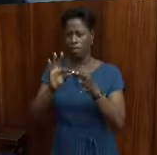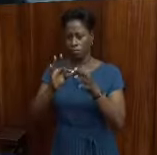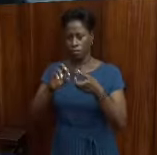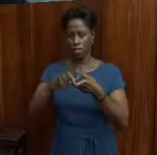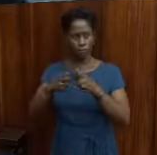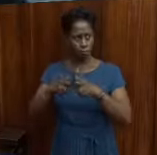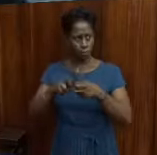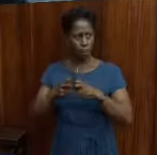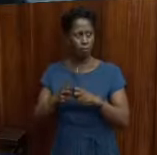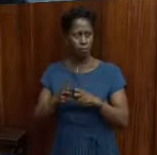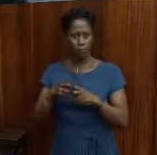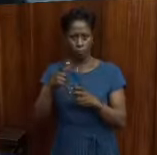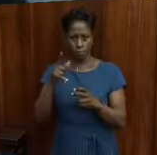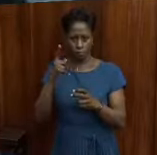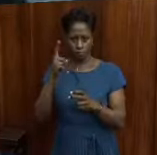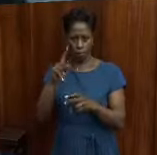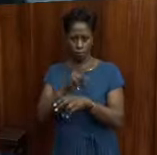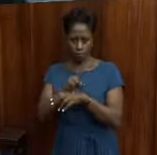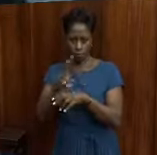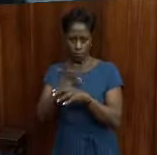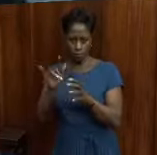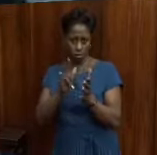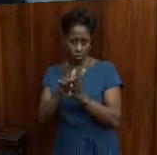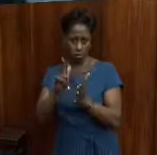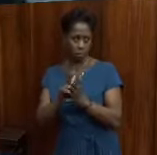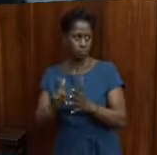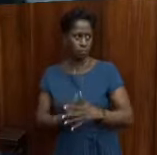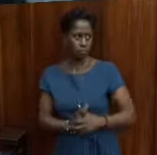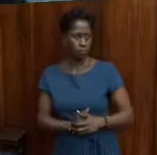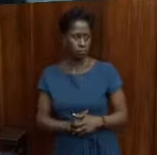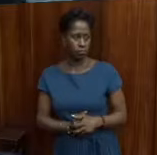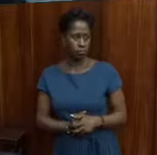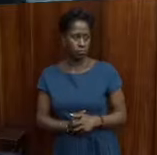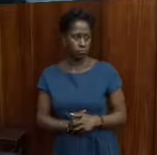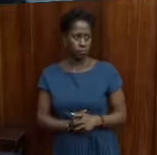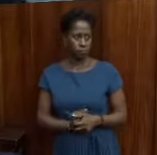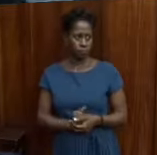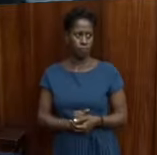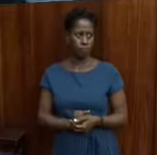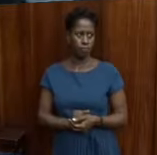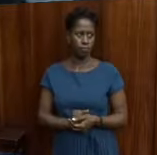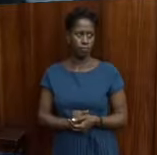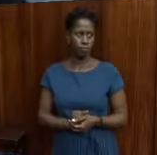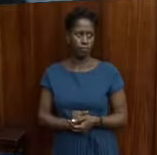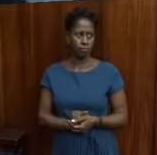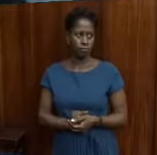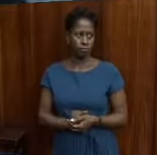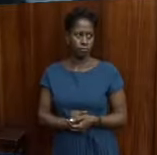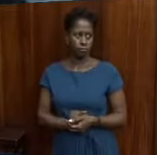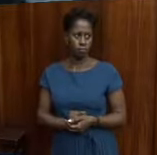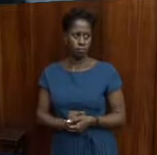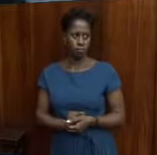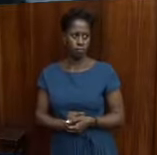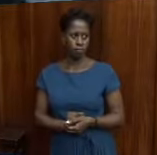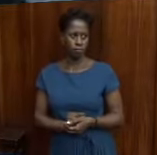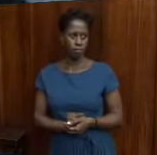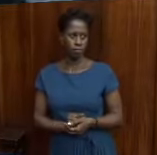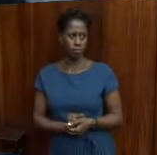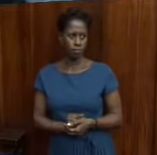HIA project has appeared void of the necessary oversight and management for ensuring that project risks are